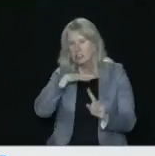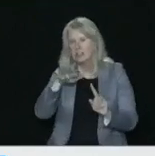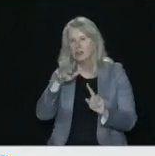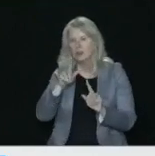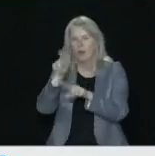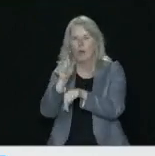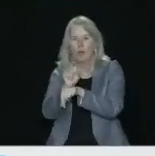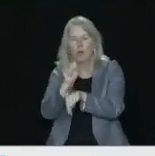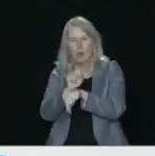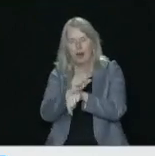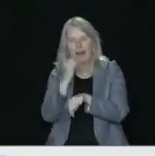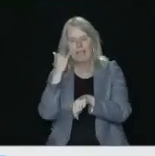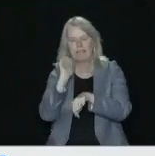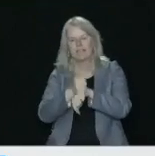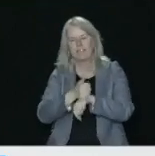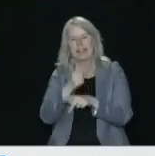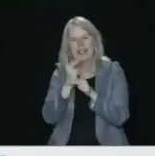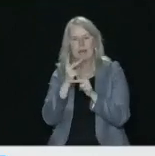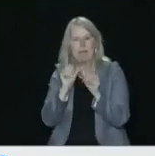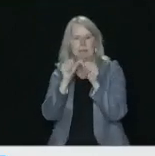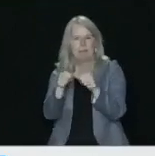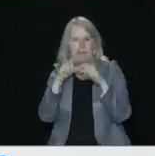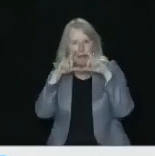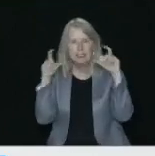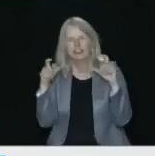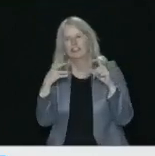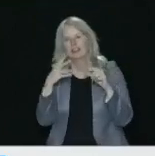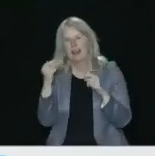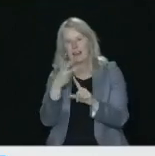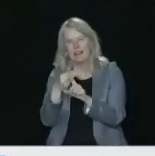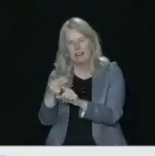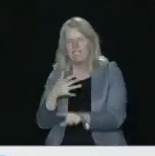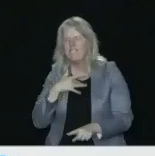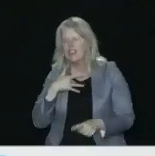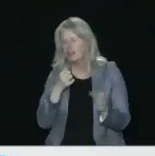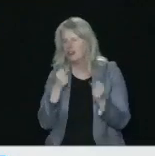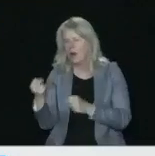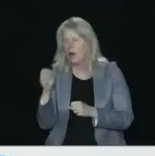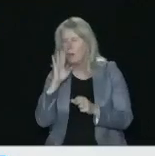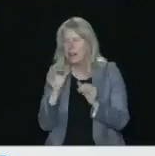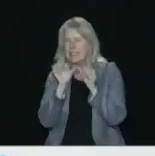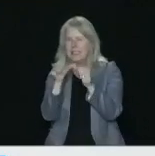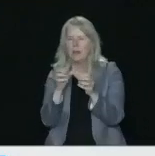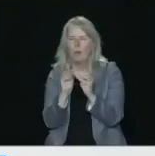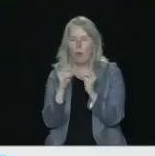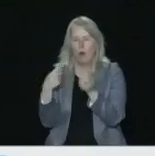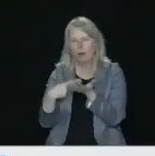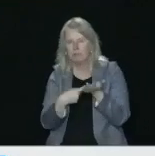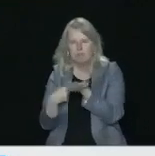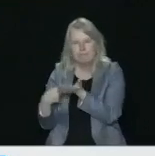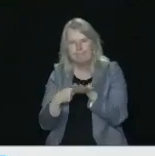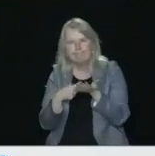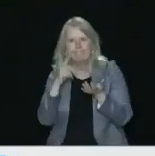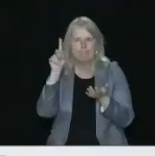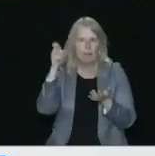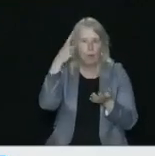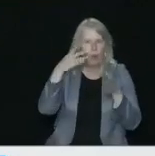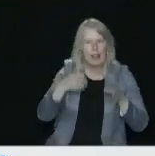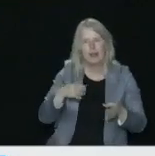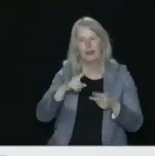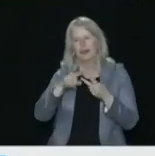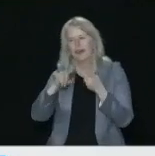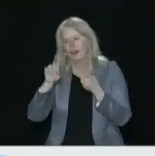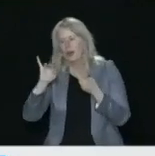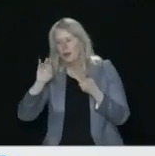cases, in terms of breakthrough infections, transmissibility and so on, that's all part of it. So it's not just about the reporting on the cases, but, were those